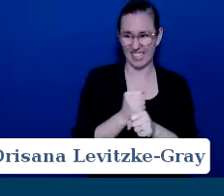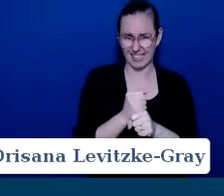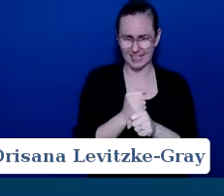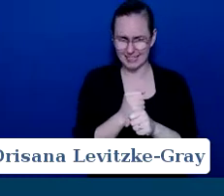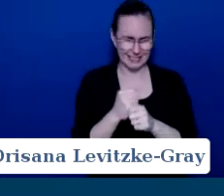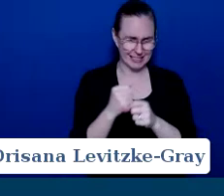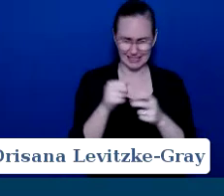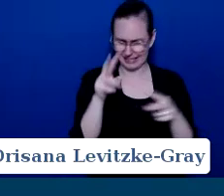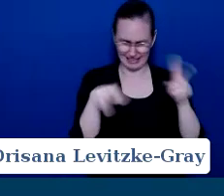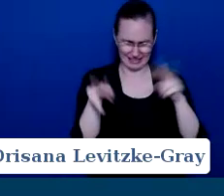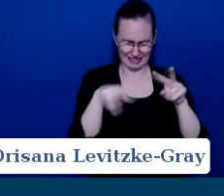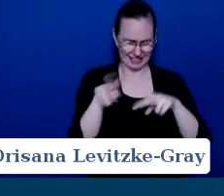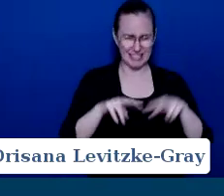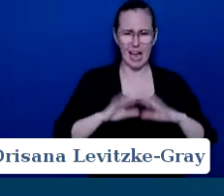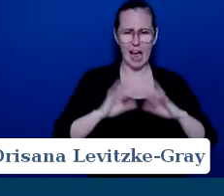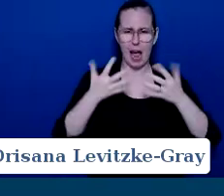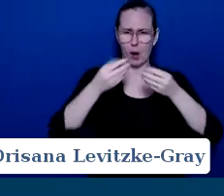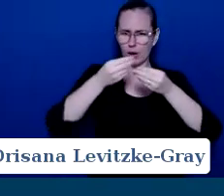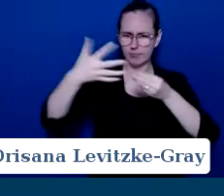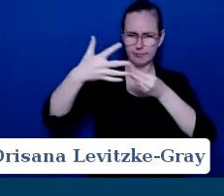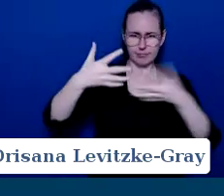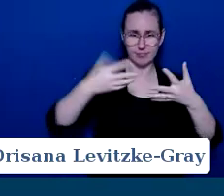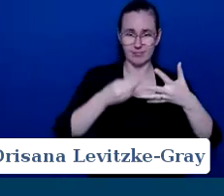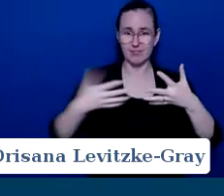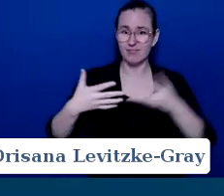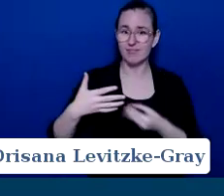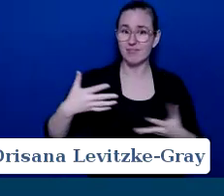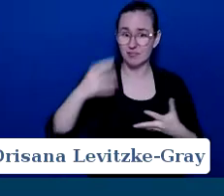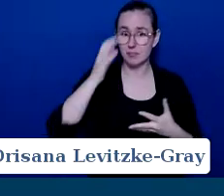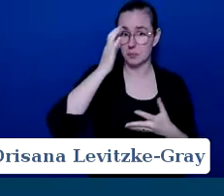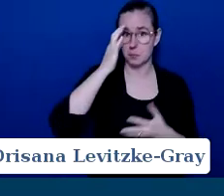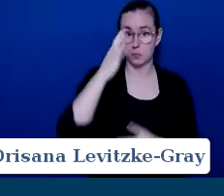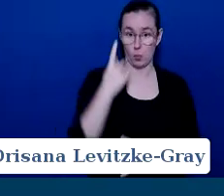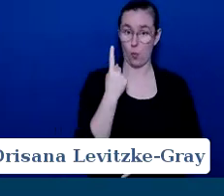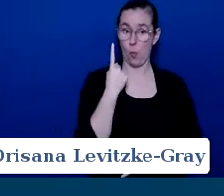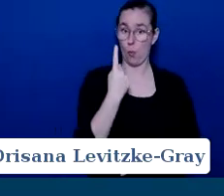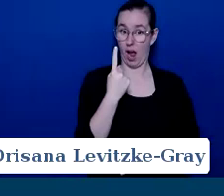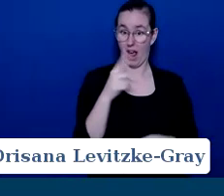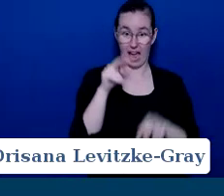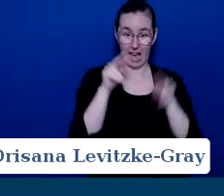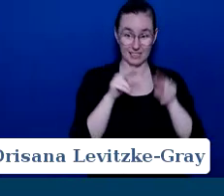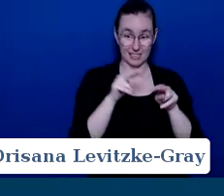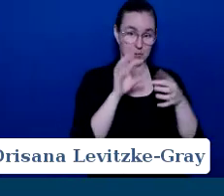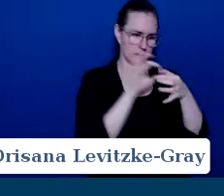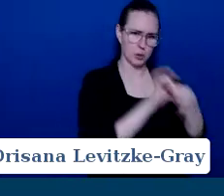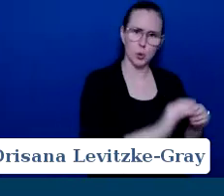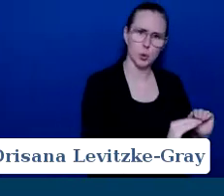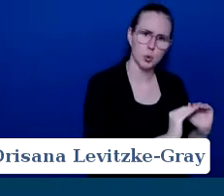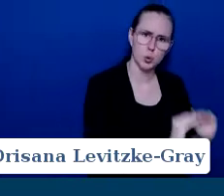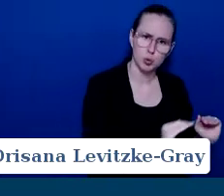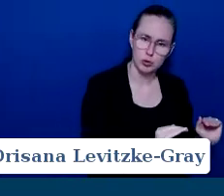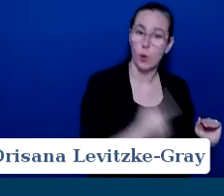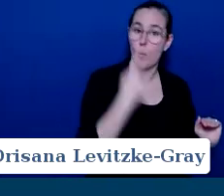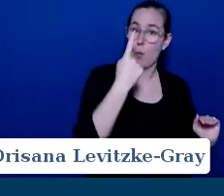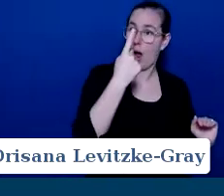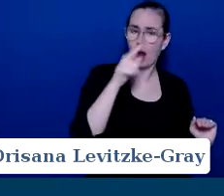only one general assessment protocol, one for children and another one for adults. While now we have